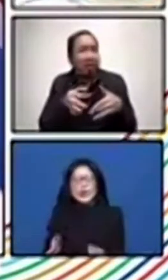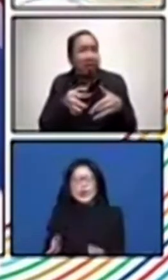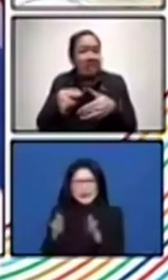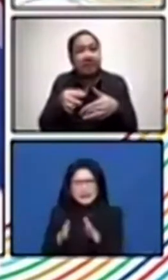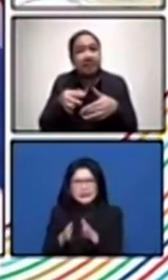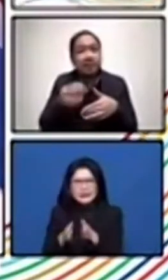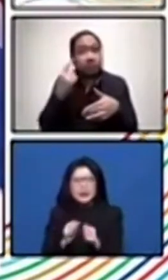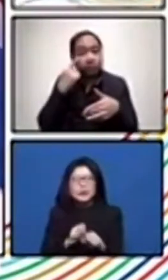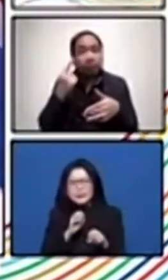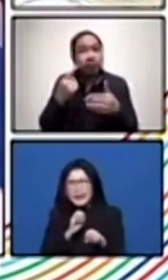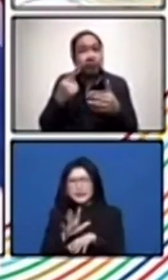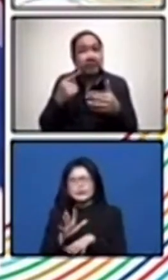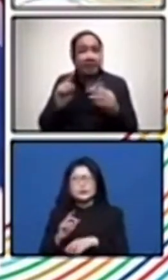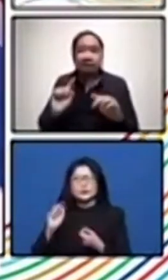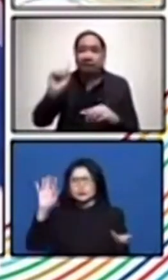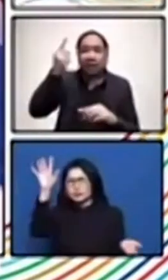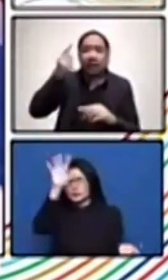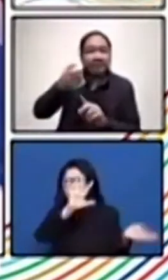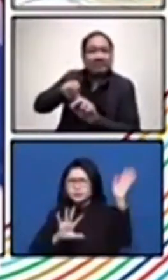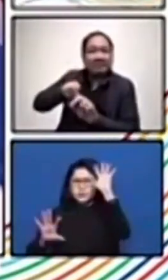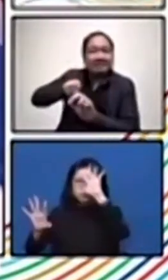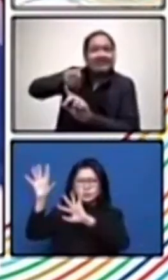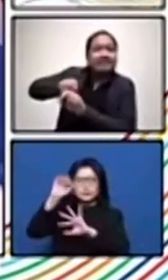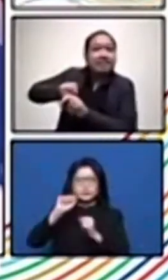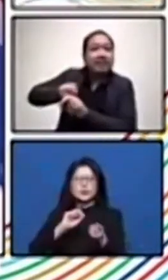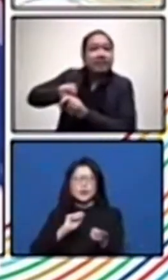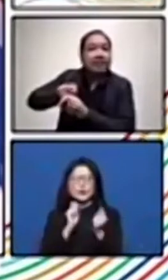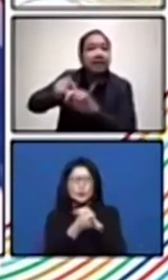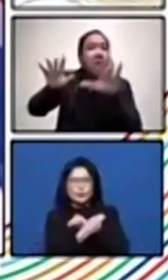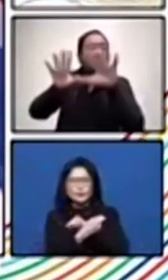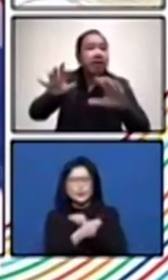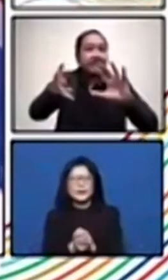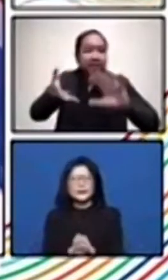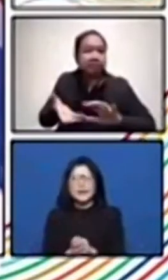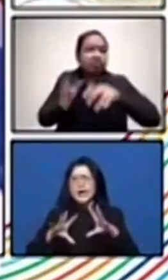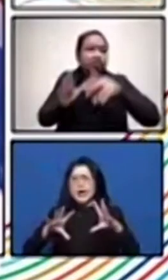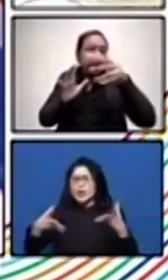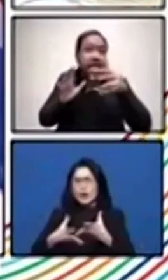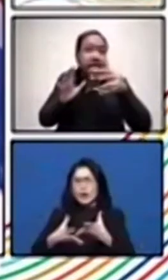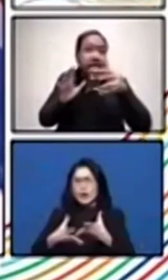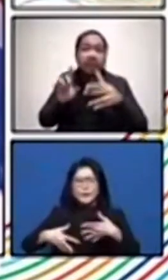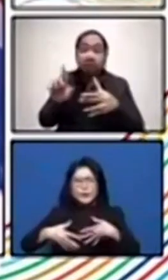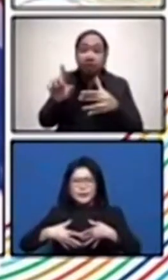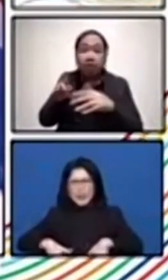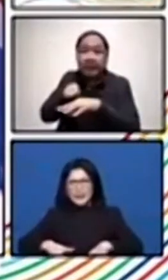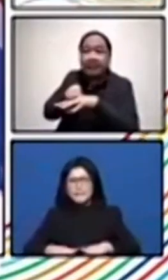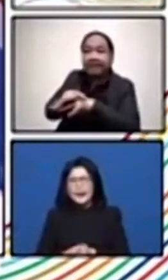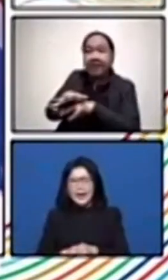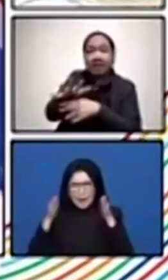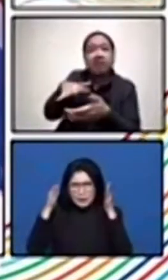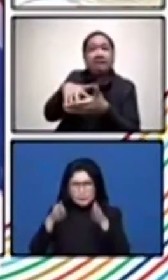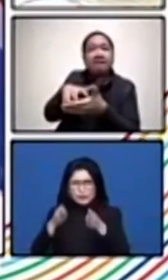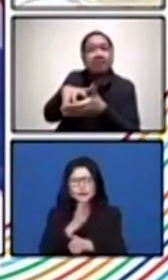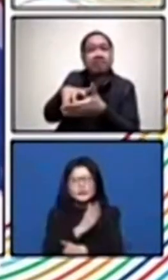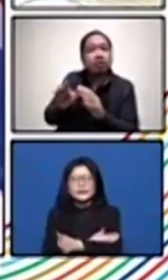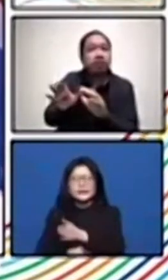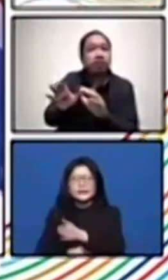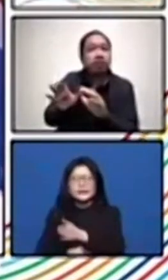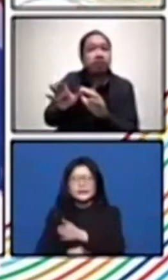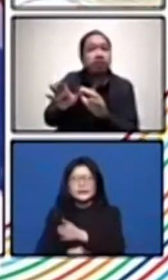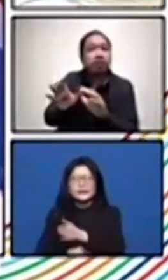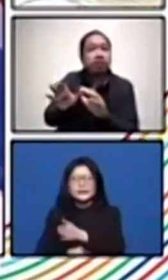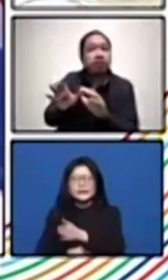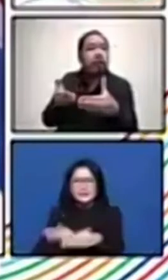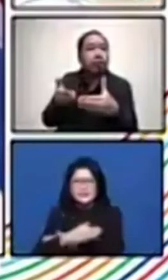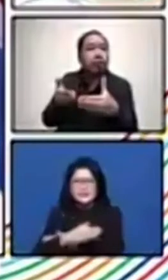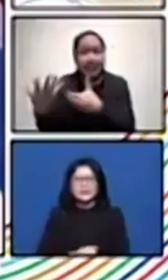and its effects and the vulnerable groups within the multivan community especially persons with disabilities are rendered even